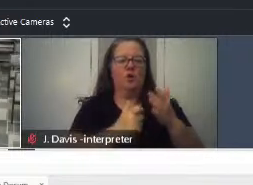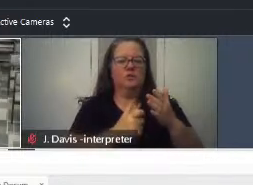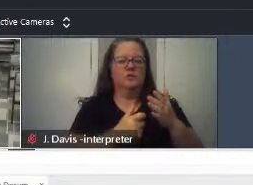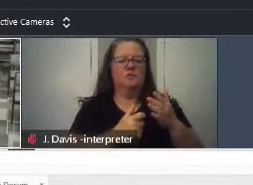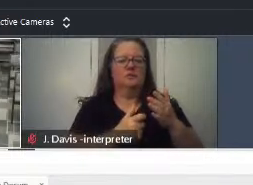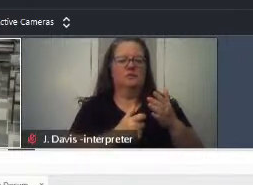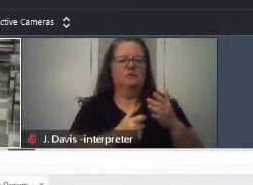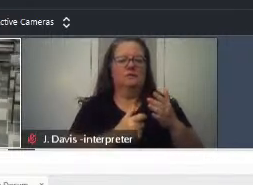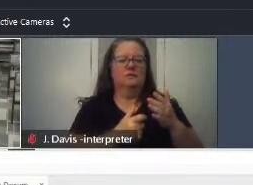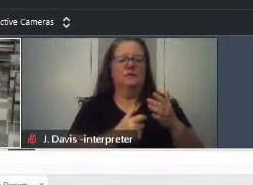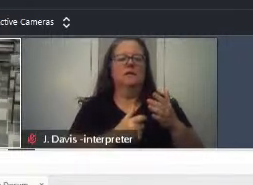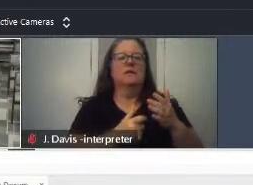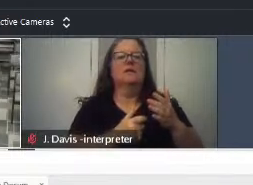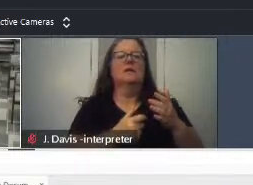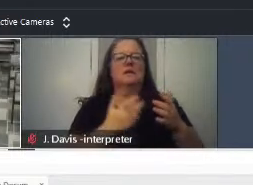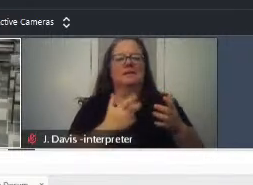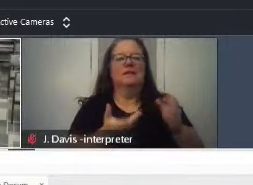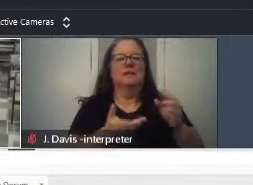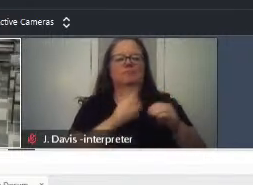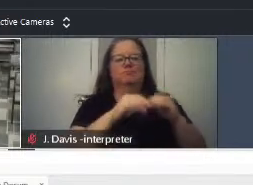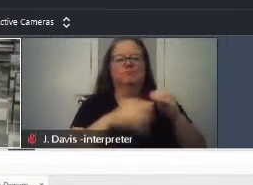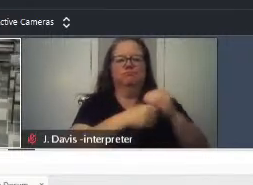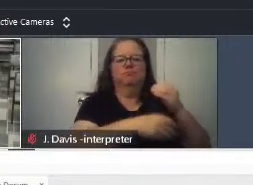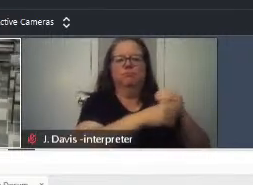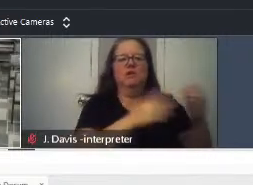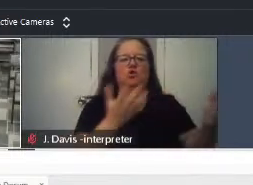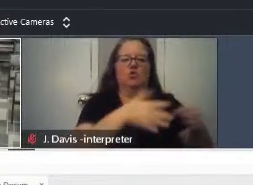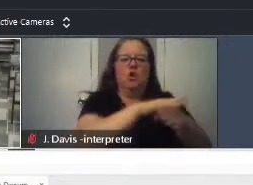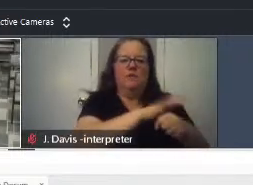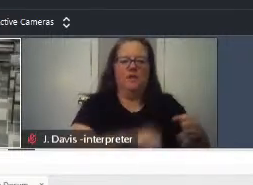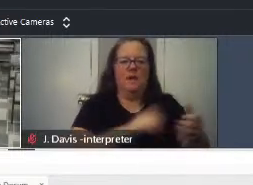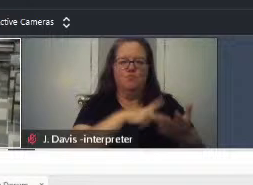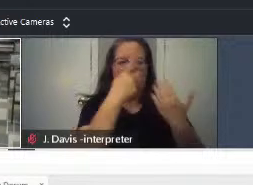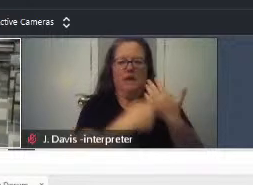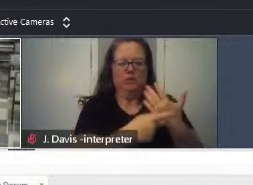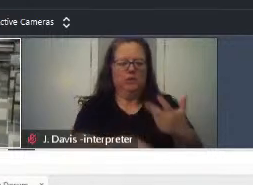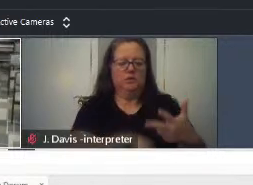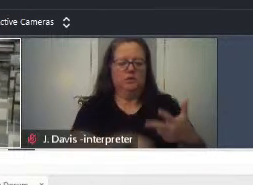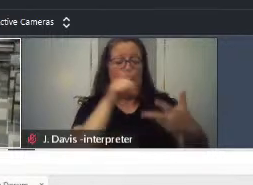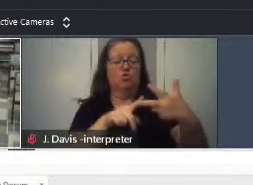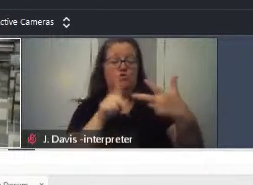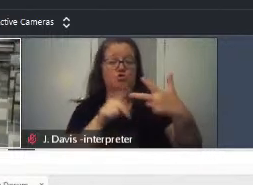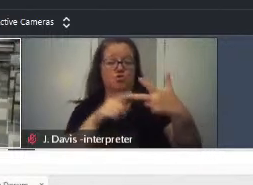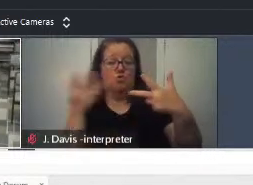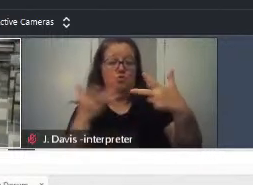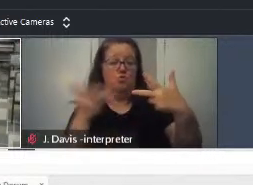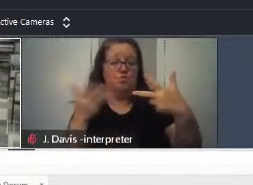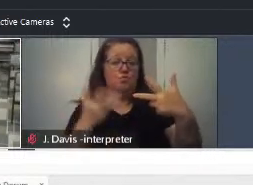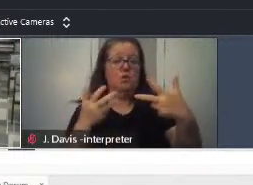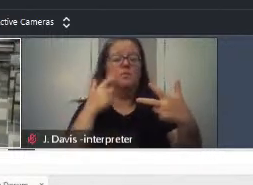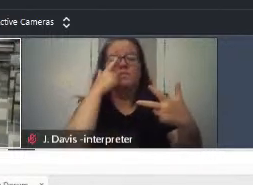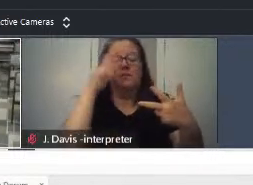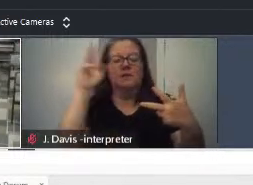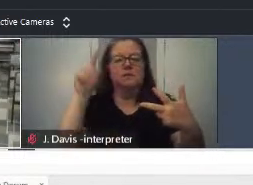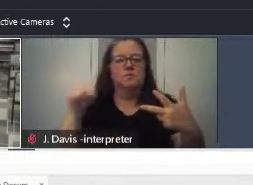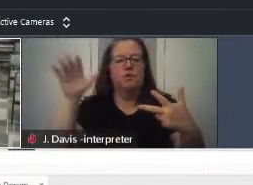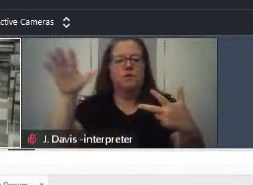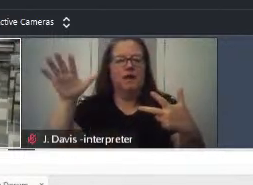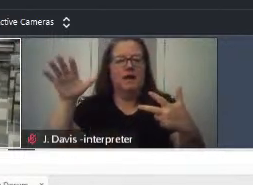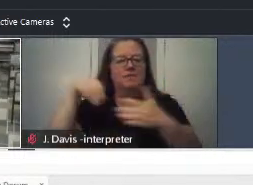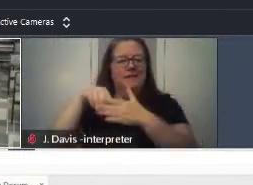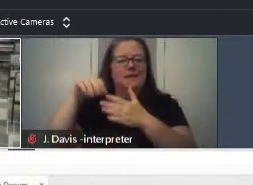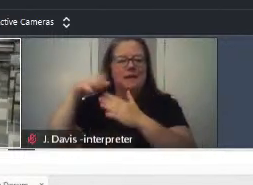those projects by adding additional funding to cover those projects. The third item is the 6.5 is the fund